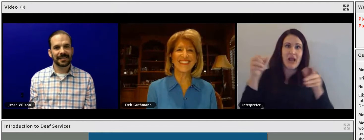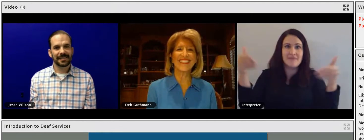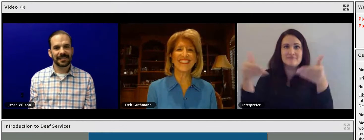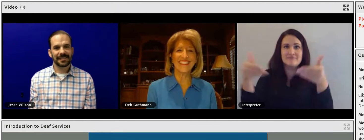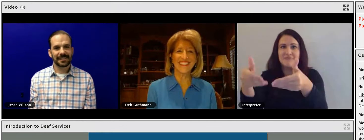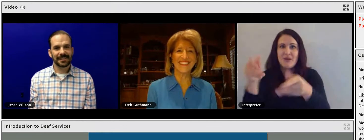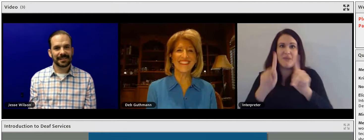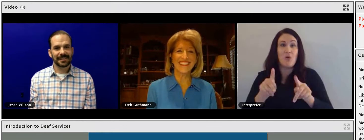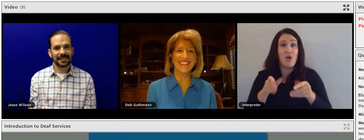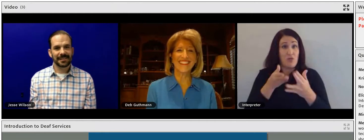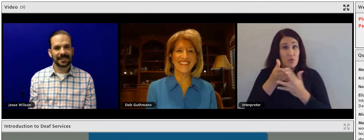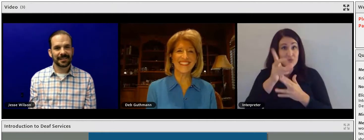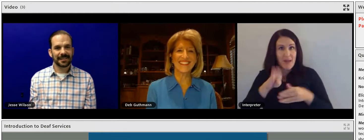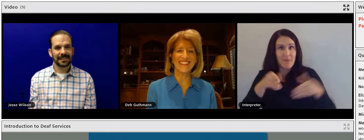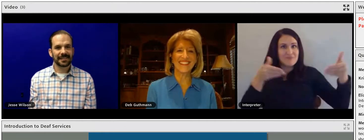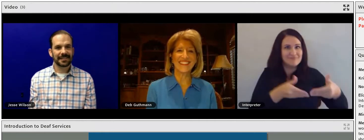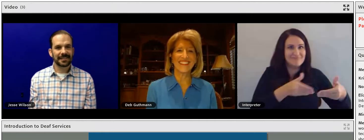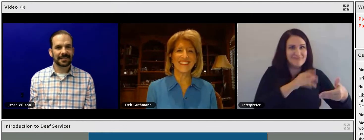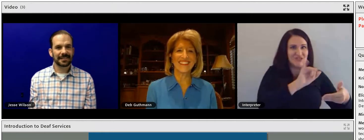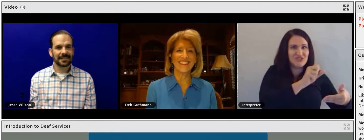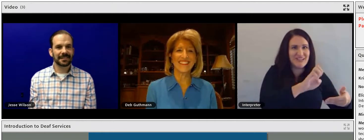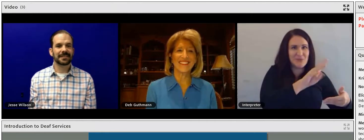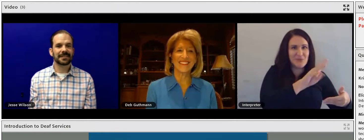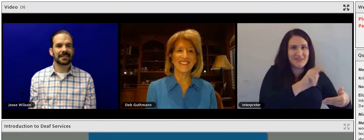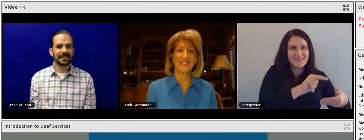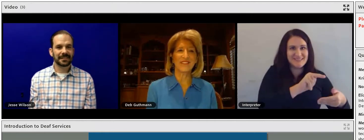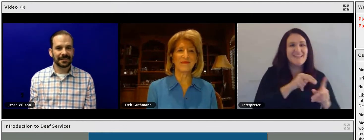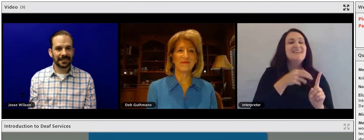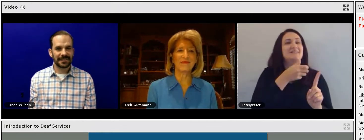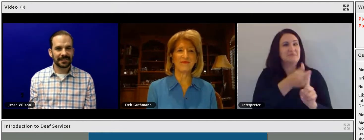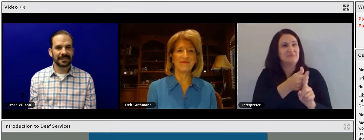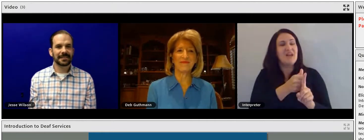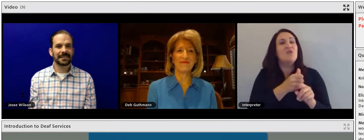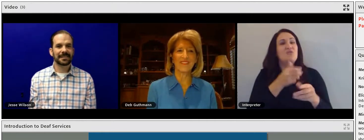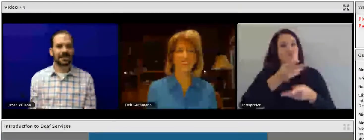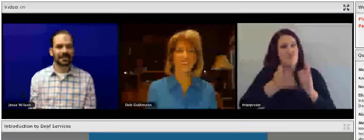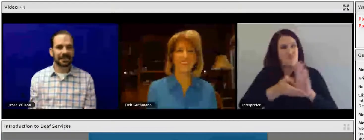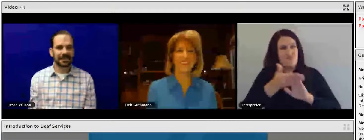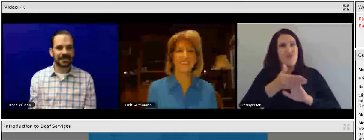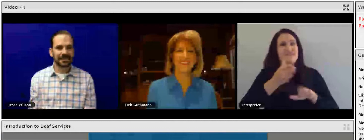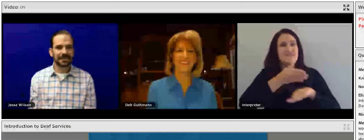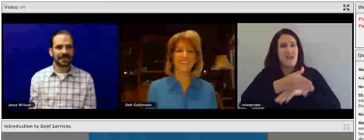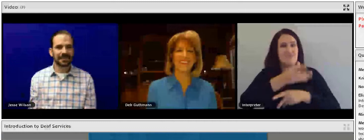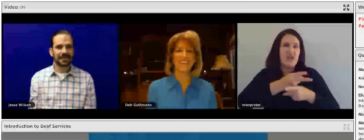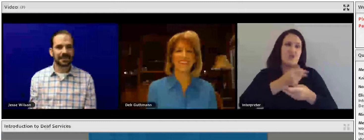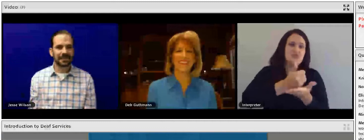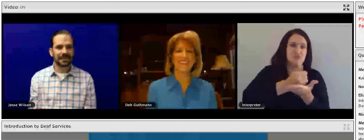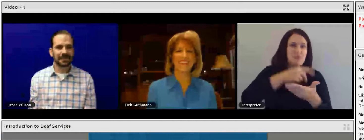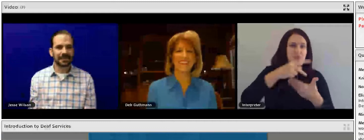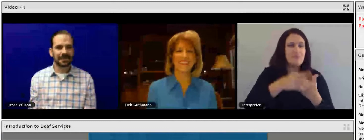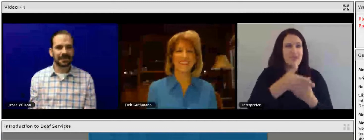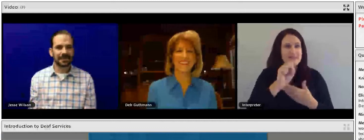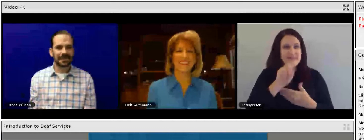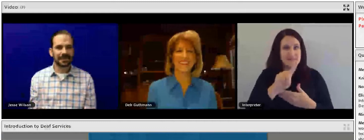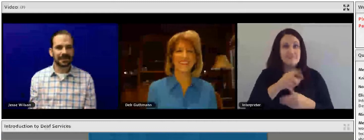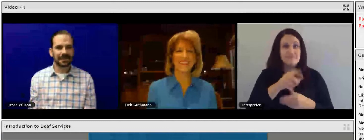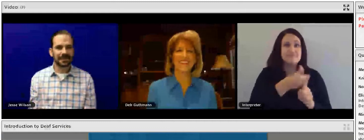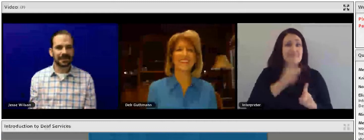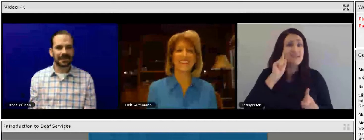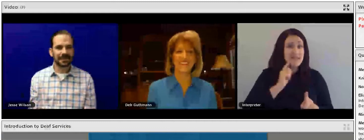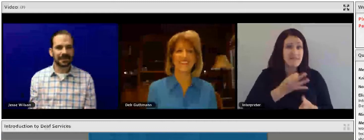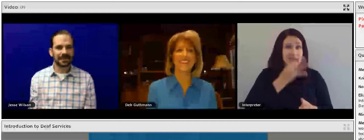to Jesse Wilson. Jesse runs a aftercare and treatment program in San Diego. He is a deaf expert